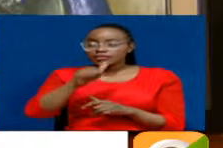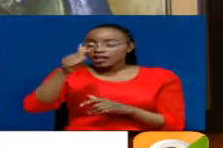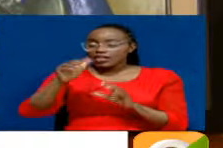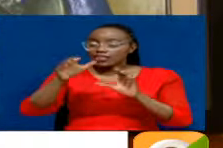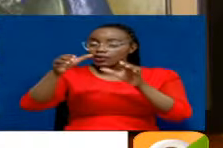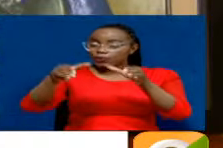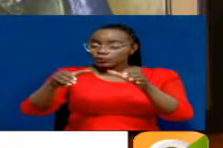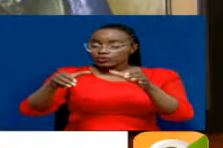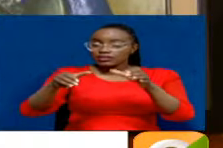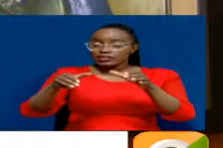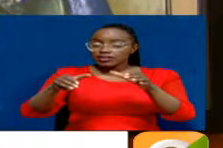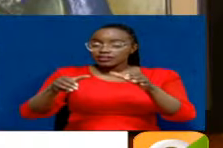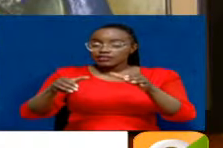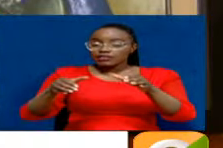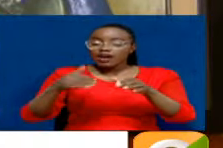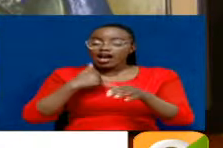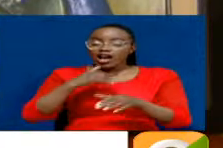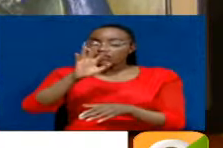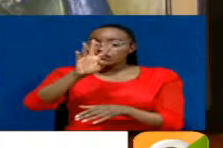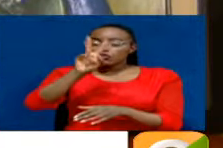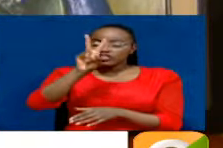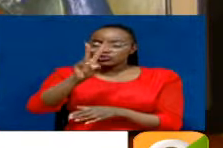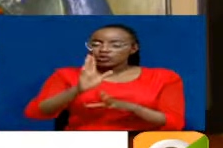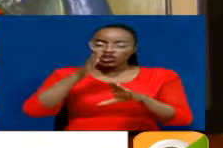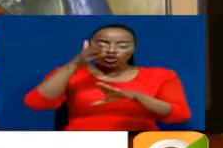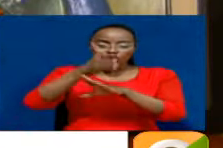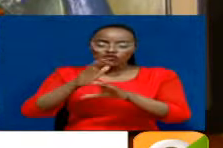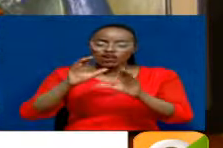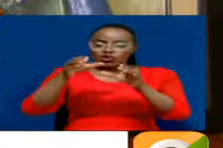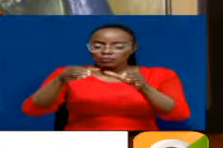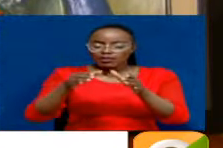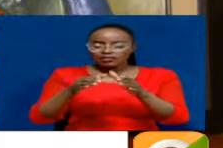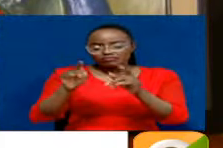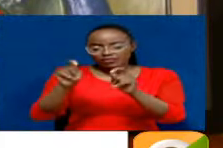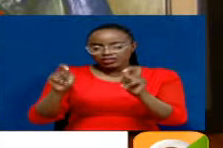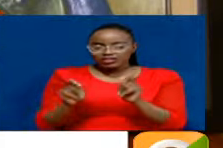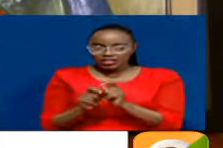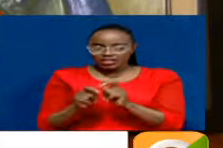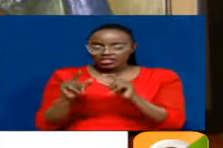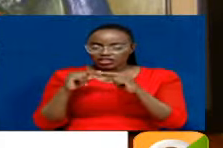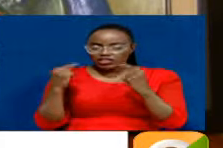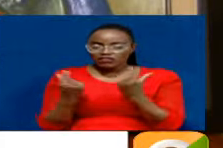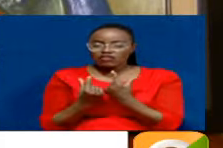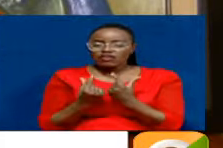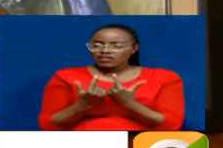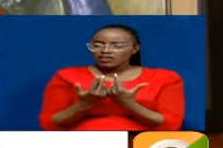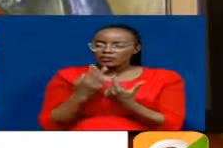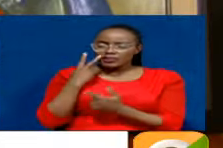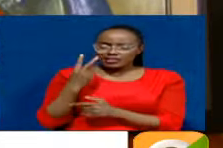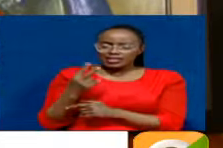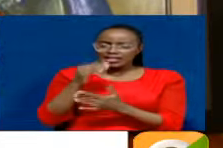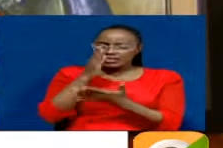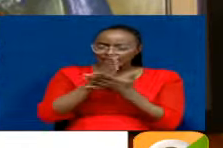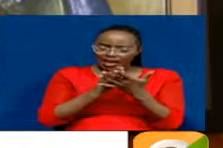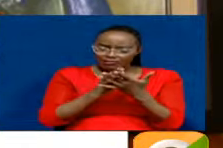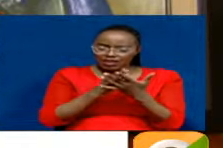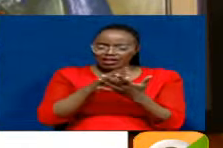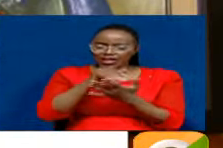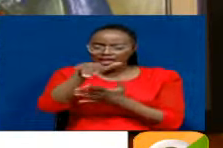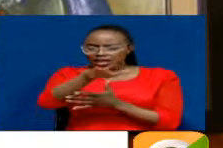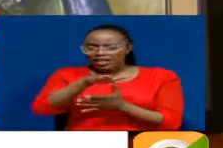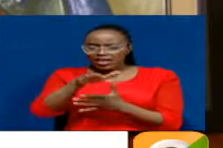other communities, we are 42 plus ethnic groups, will perceive certain areas